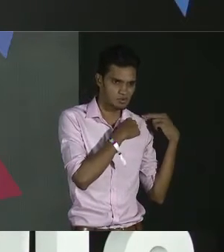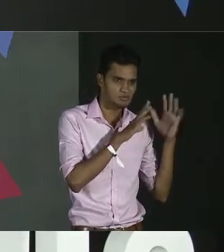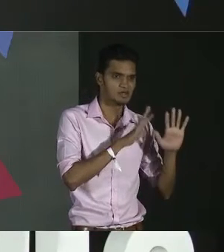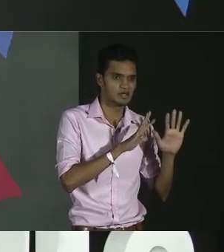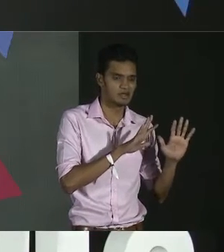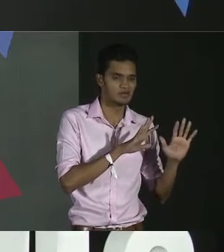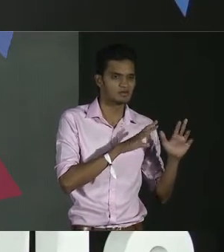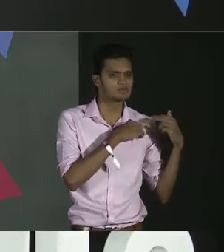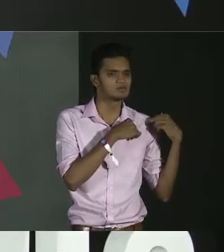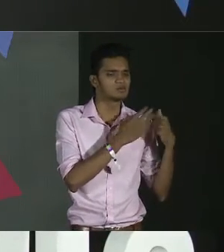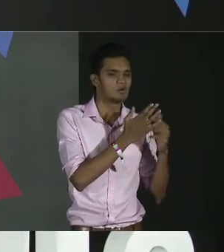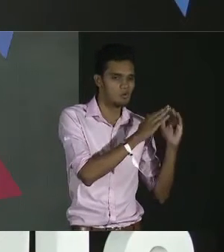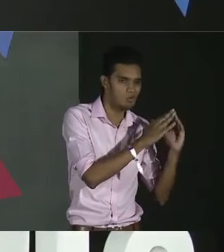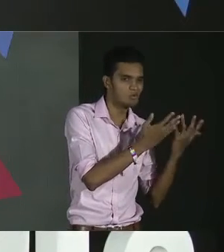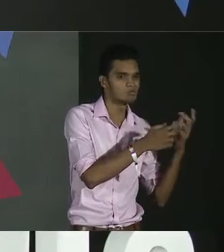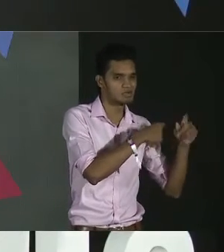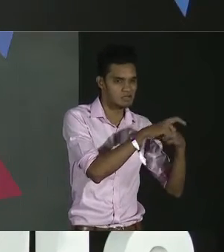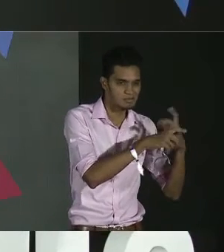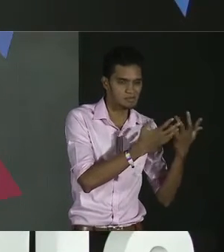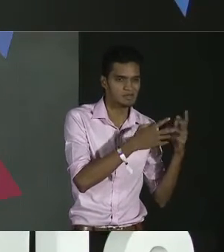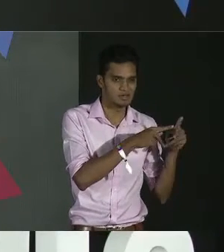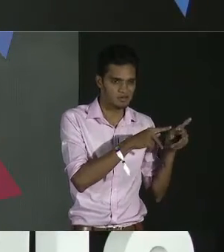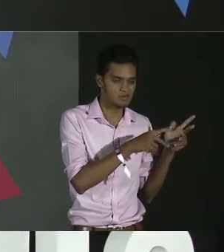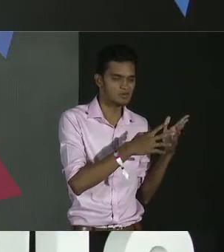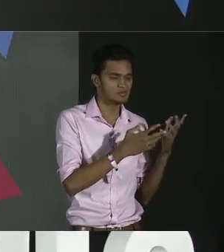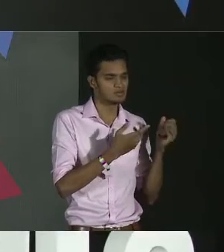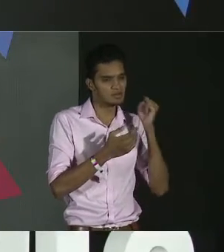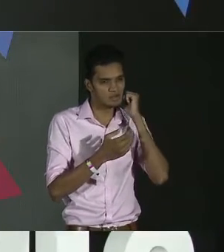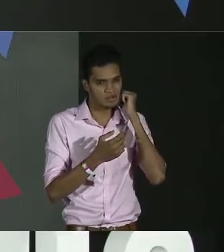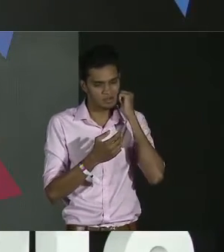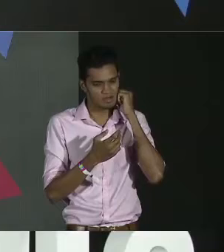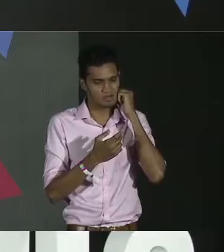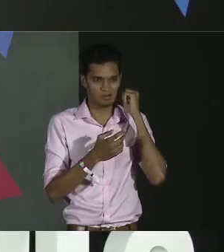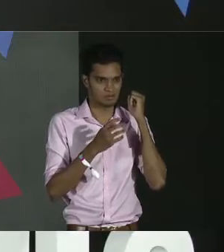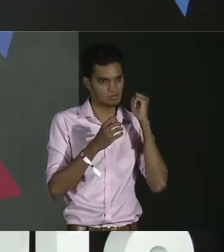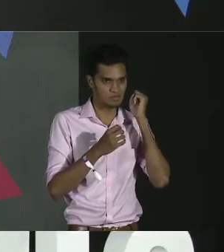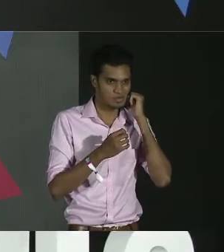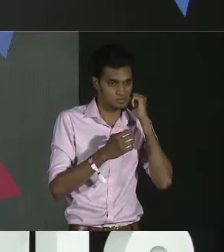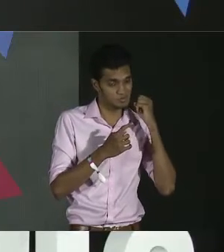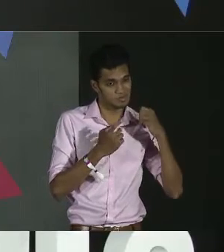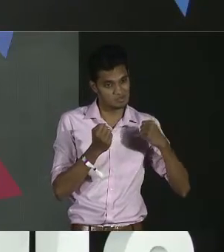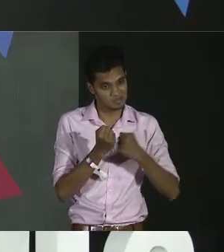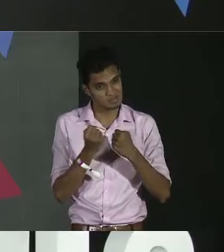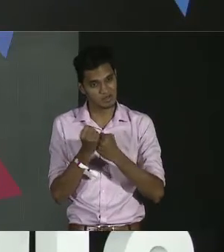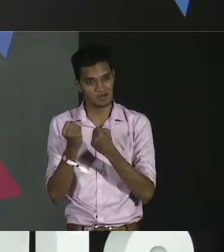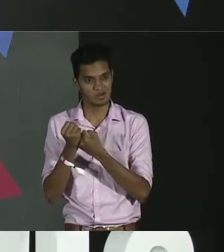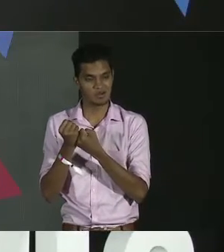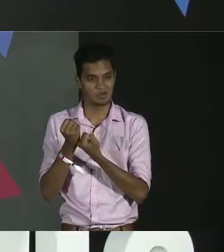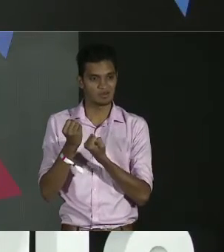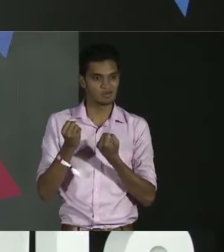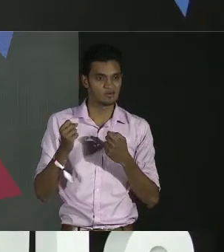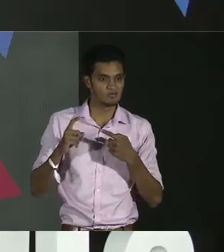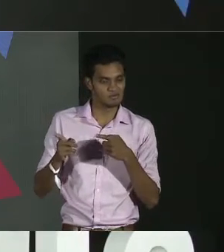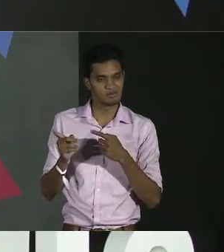a sport. So my mom sat me down, quite literally, saying she supported me, that she saw the brightness in my face when I